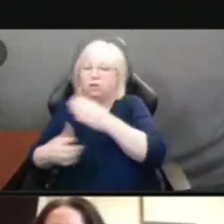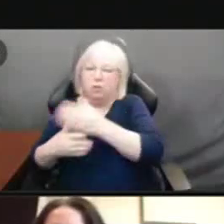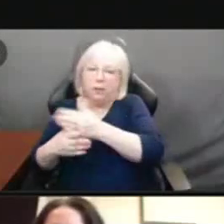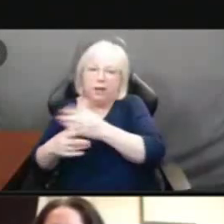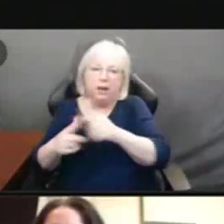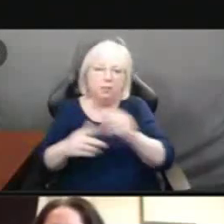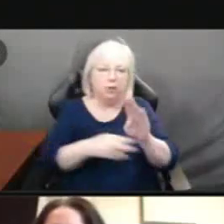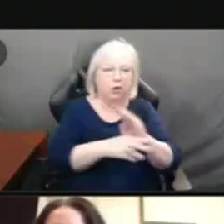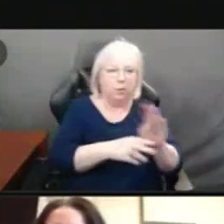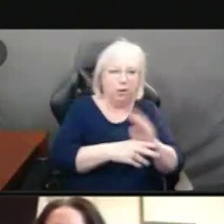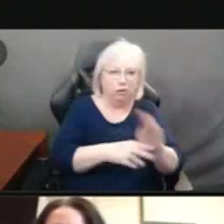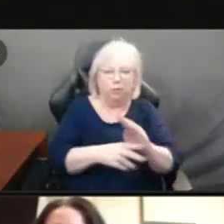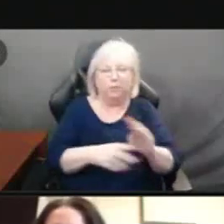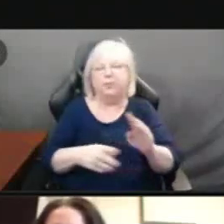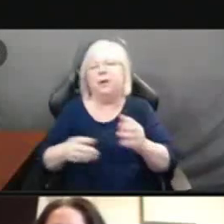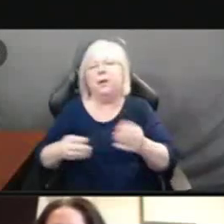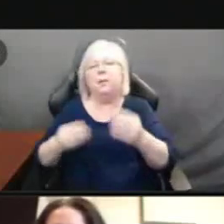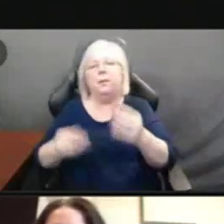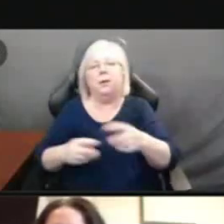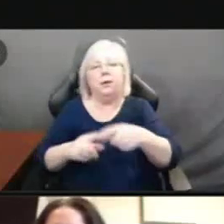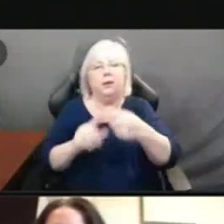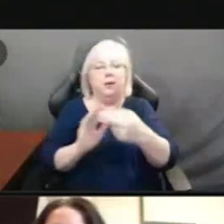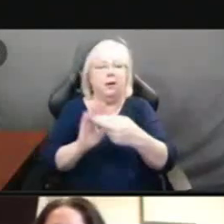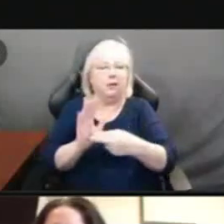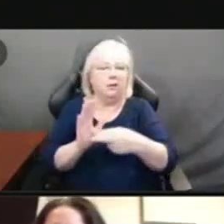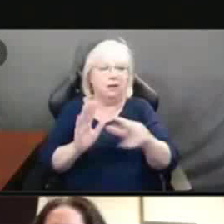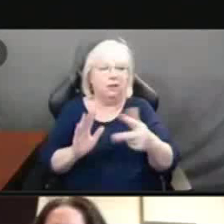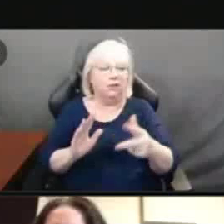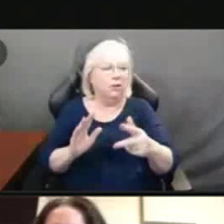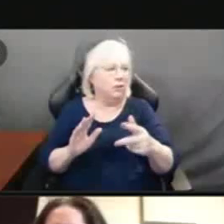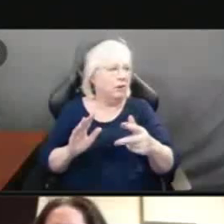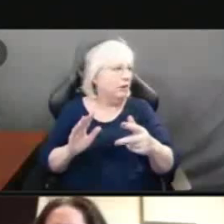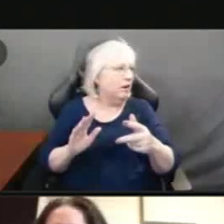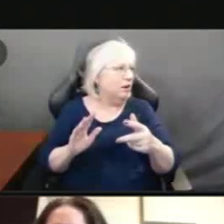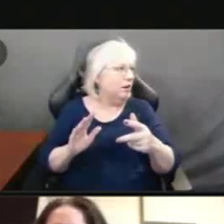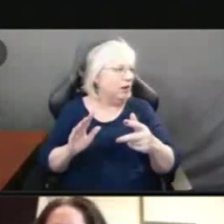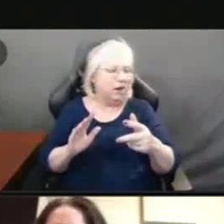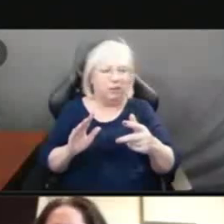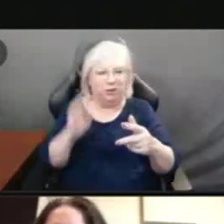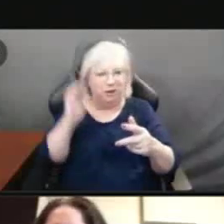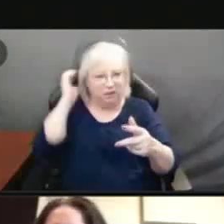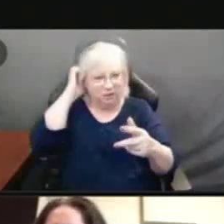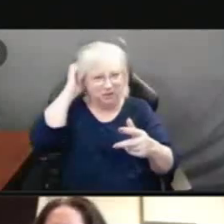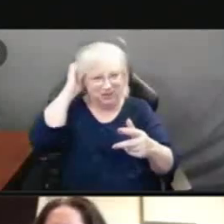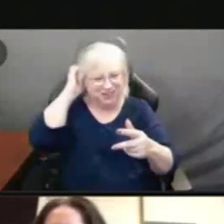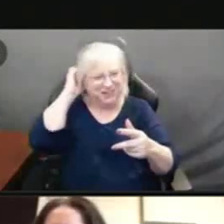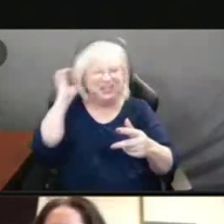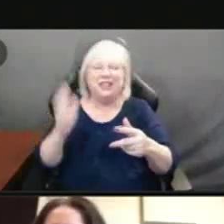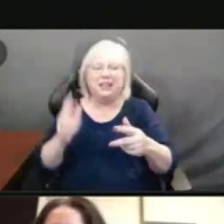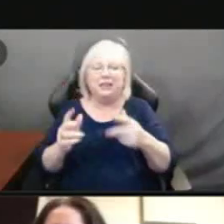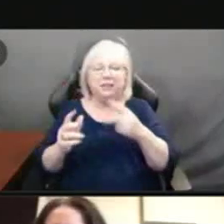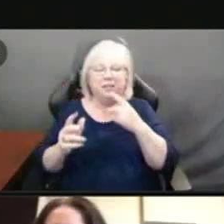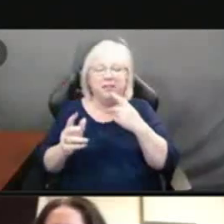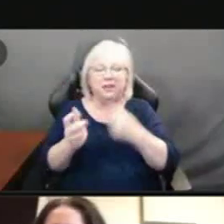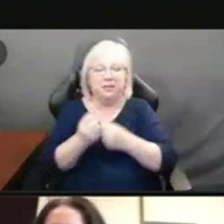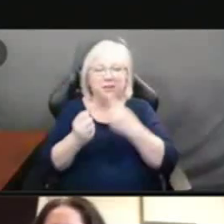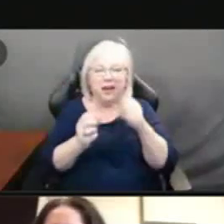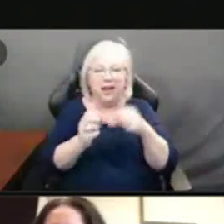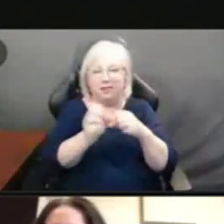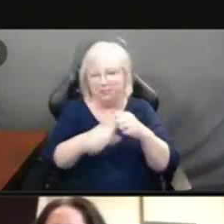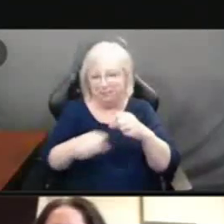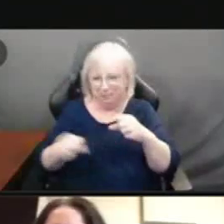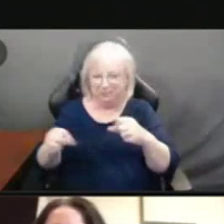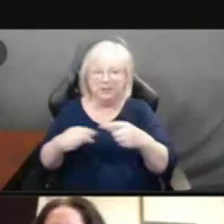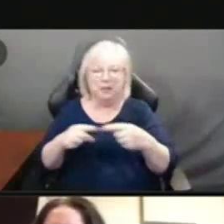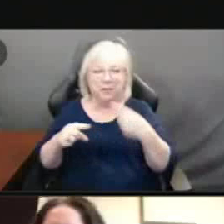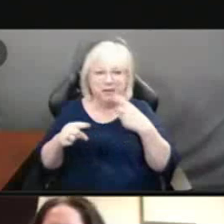Second reading. Move to suspend the rules and place on third and final reading. There's a motion and second. All those in favor, please say aye. Aye. All